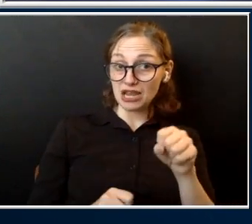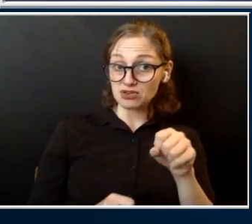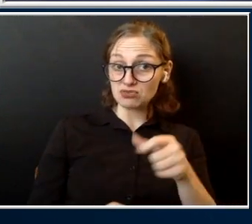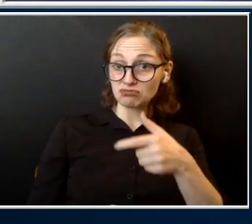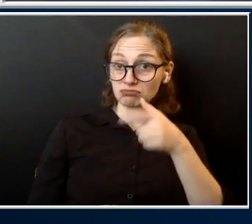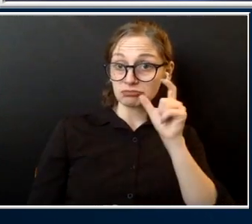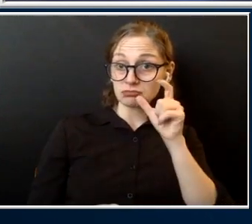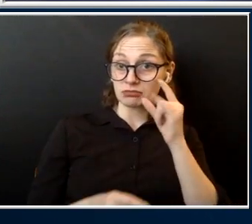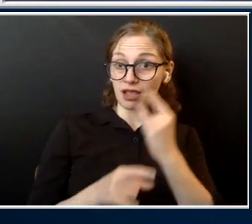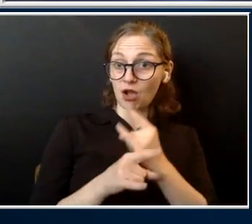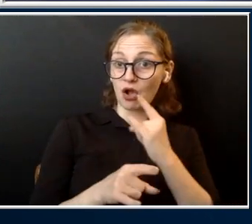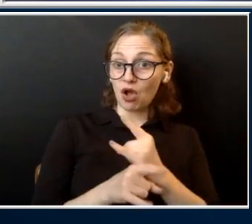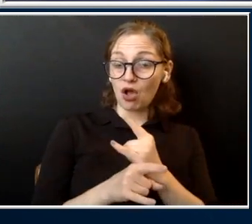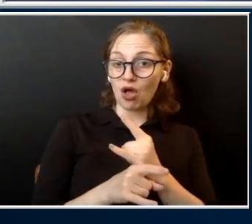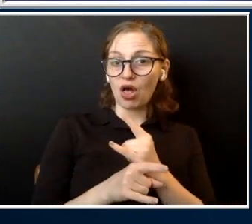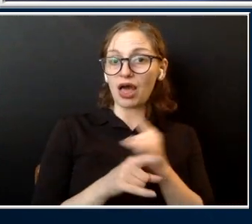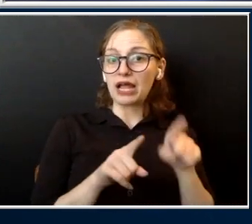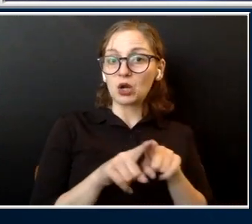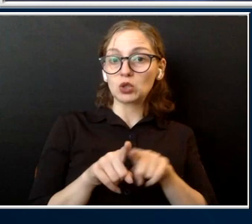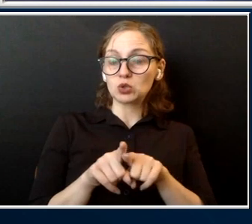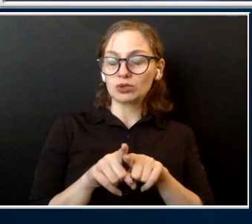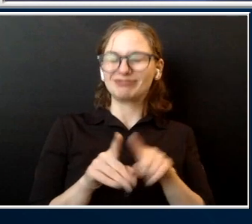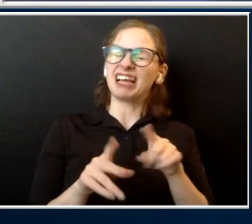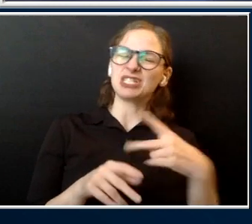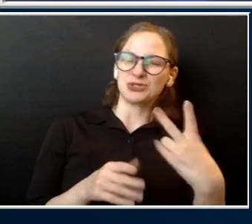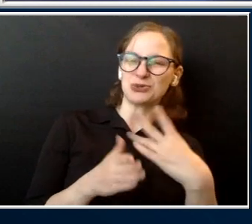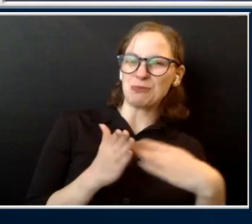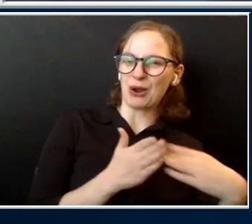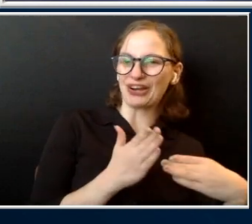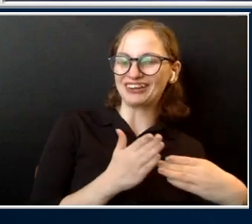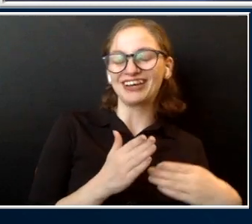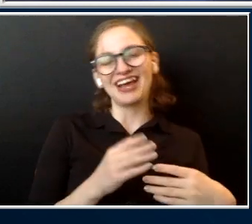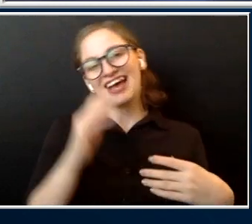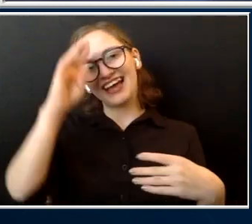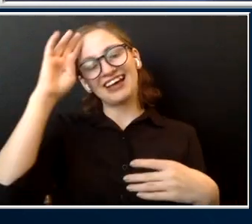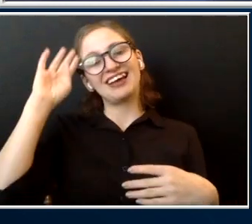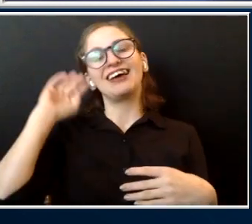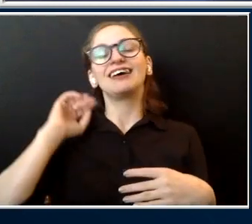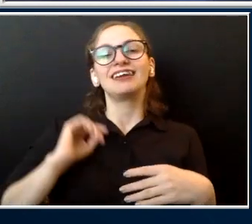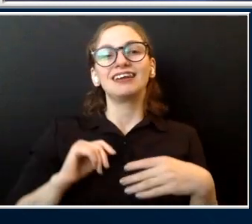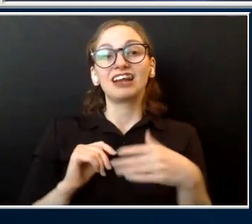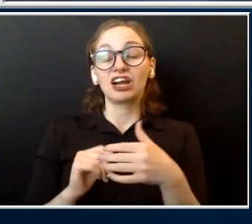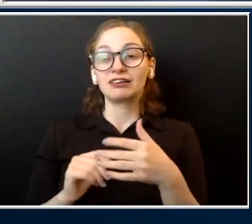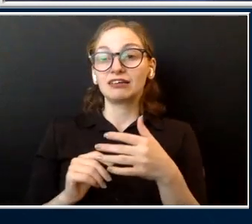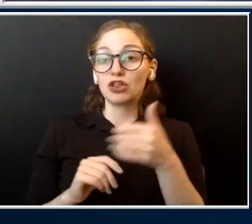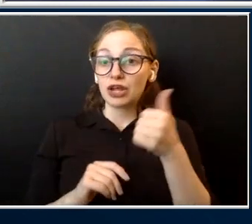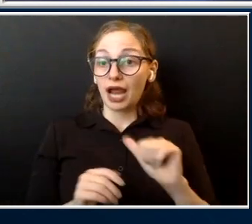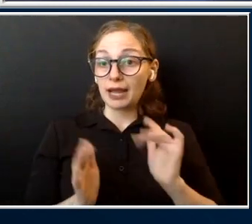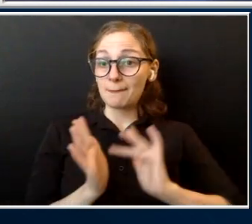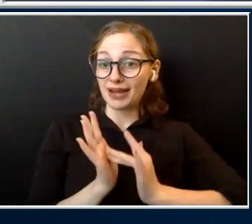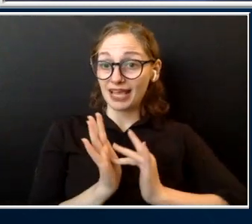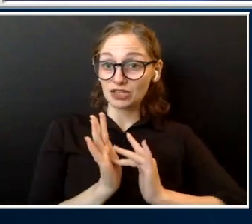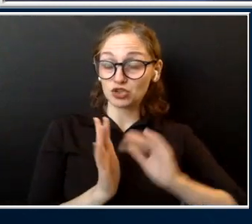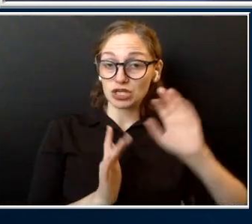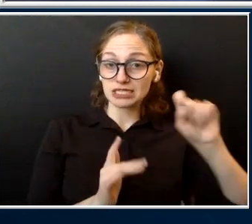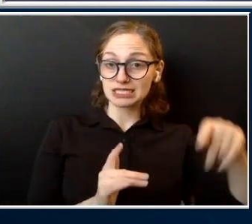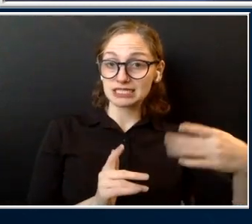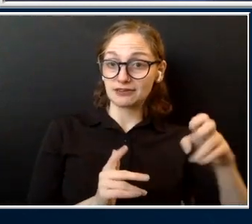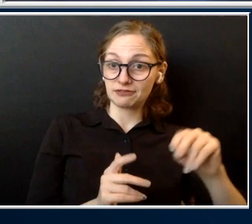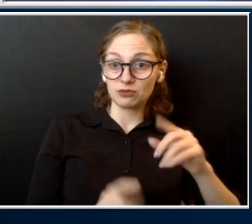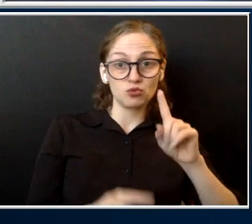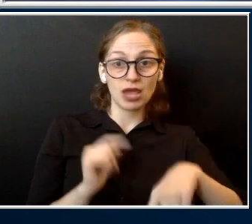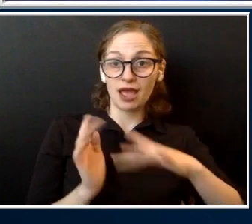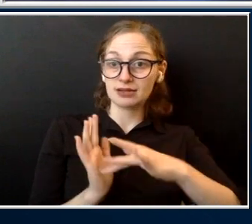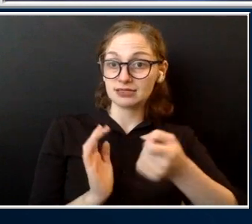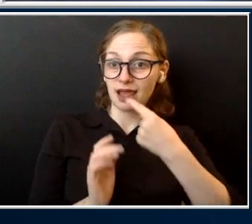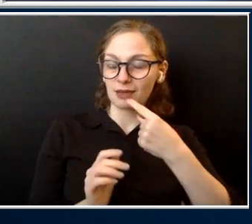And this is a two-parter, are there any medications, Steve, that you can no longer take with a donated kidney? But let's start with the alcohol